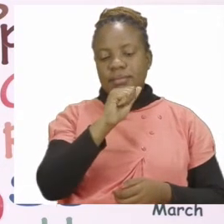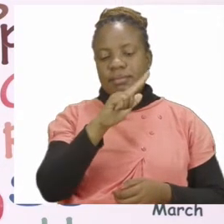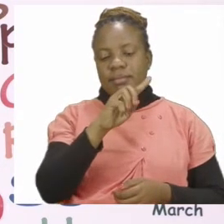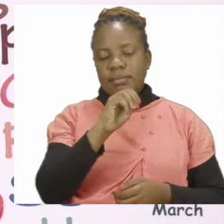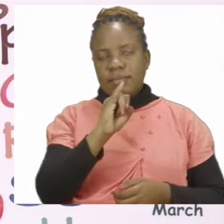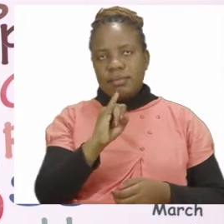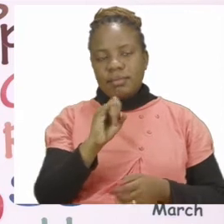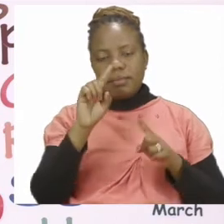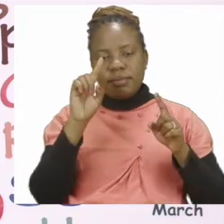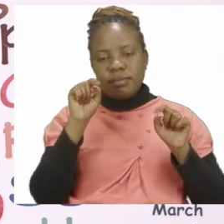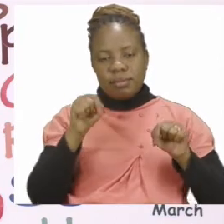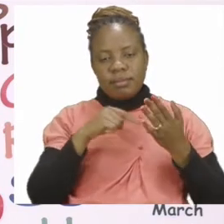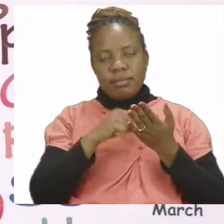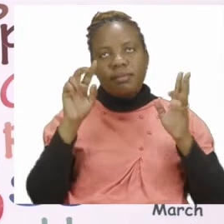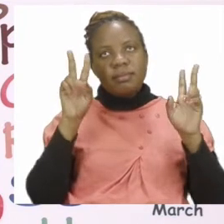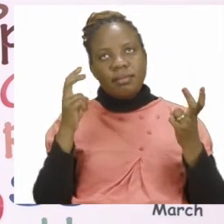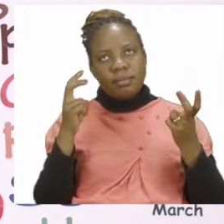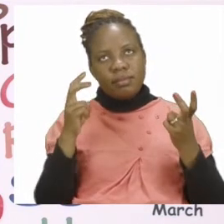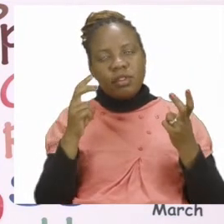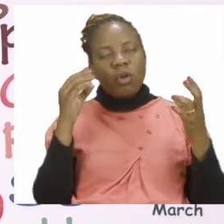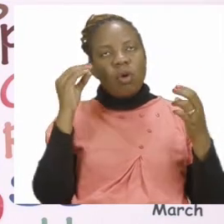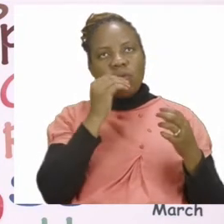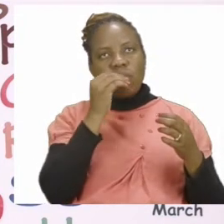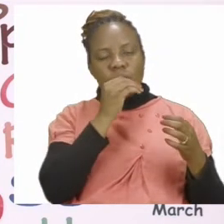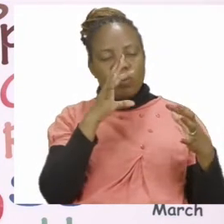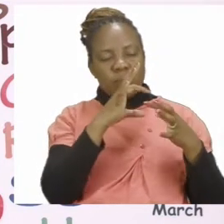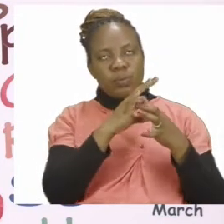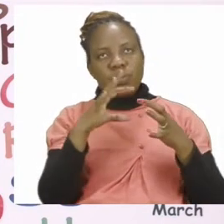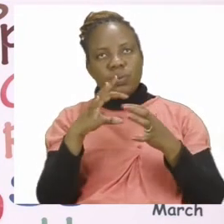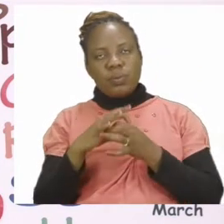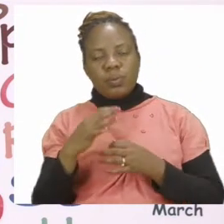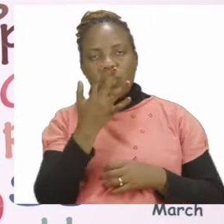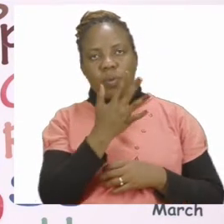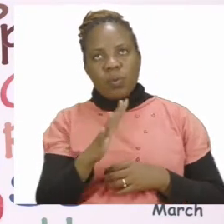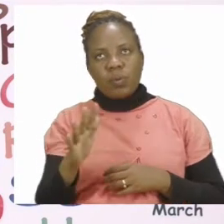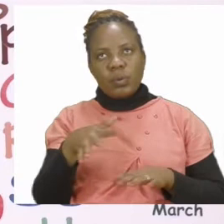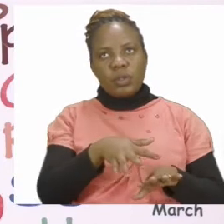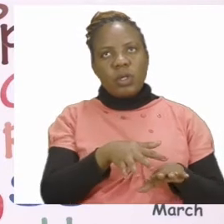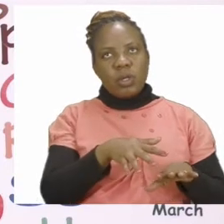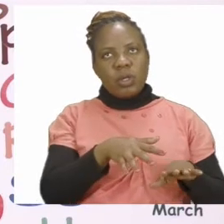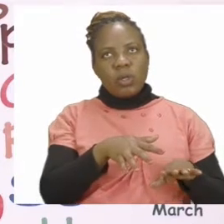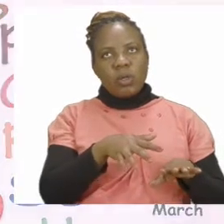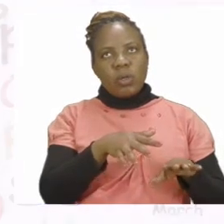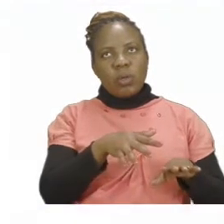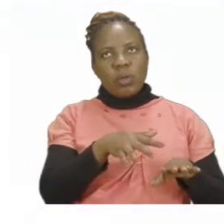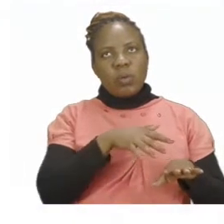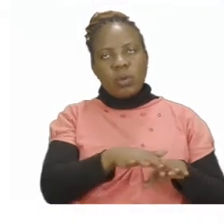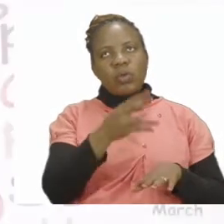for this week is the food chain and saving water.